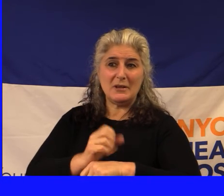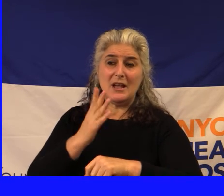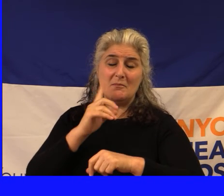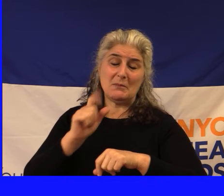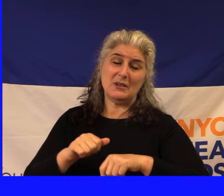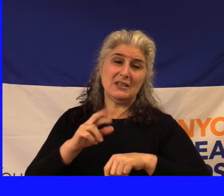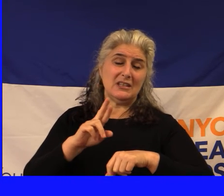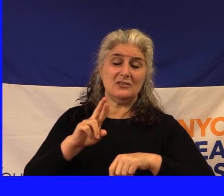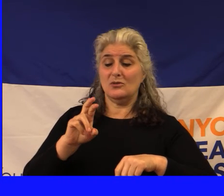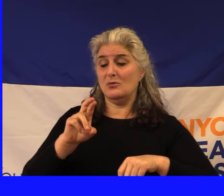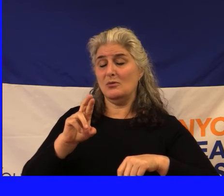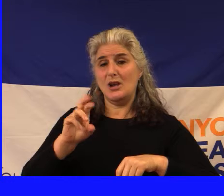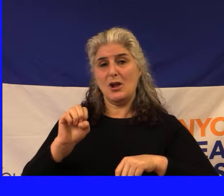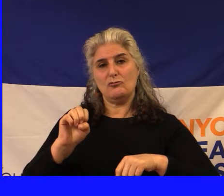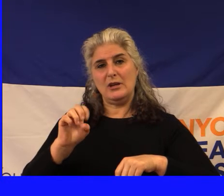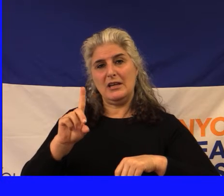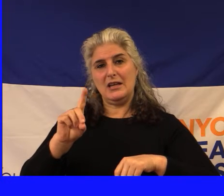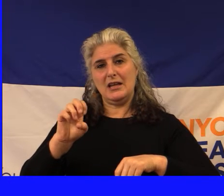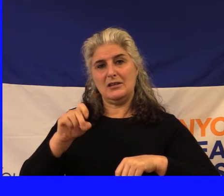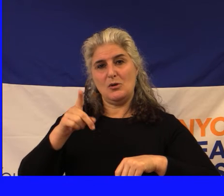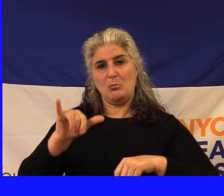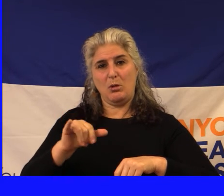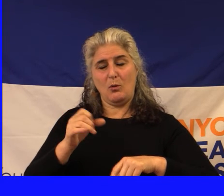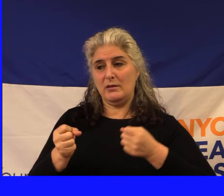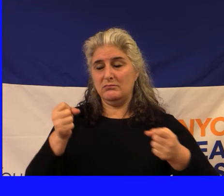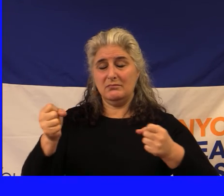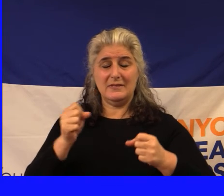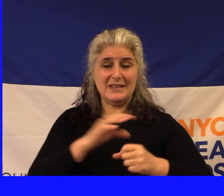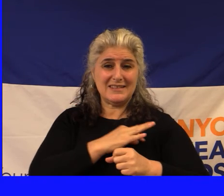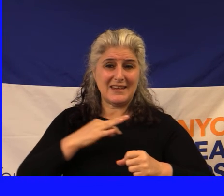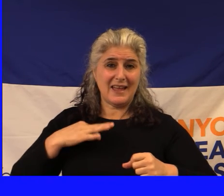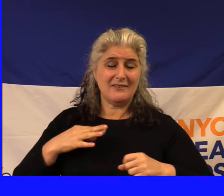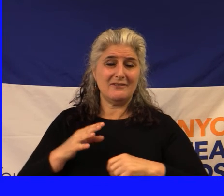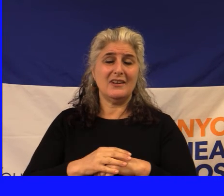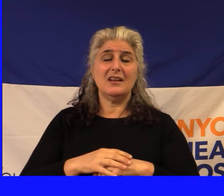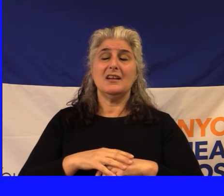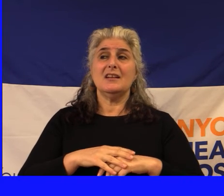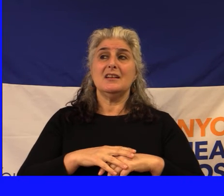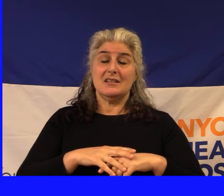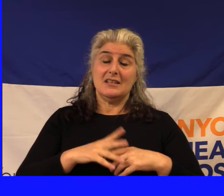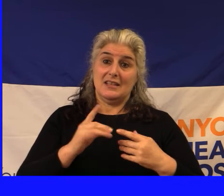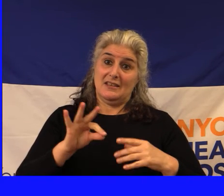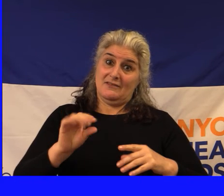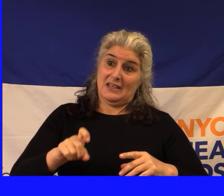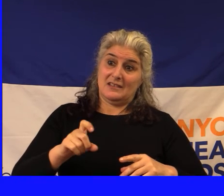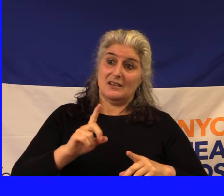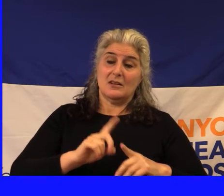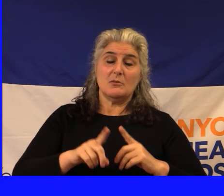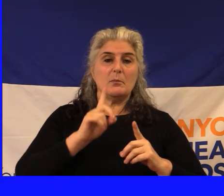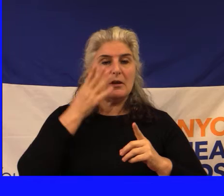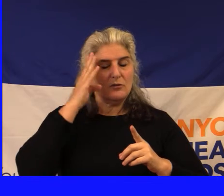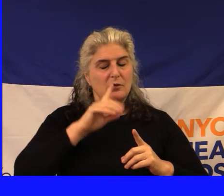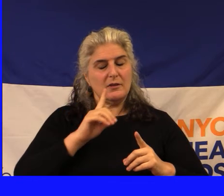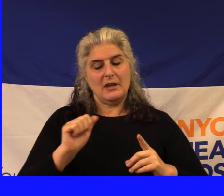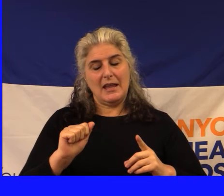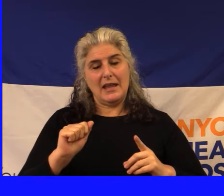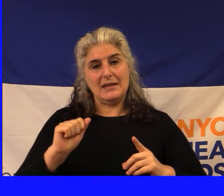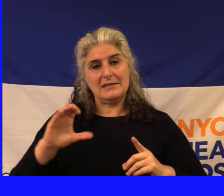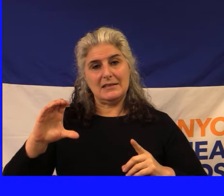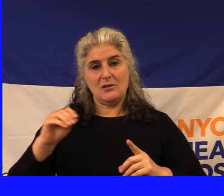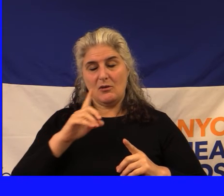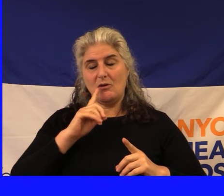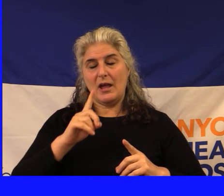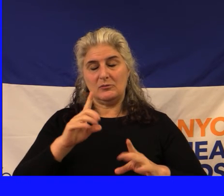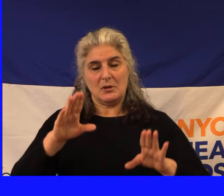cases continue to rise. So it will be a real challenge. The ACO program has been more out front and more generous on this than some of